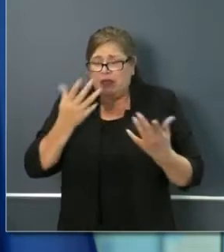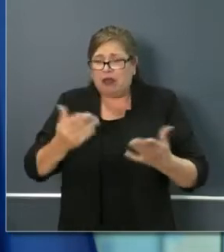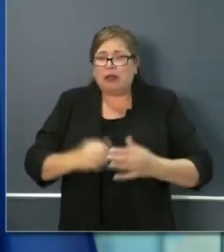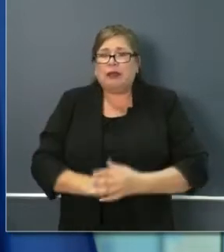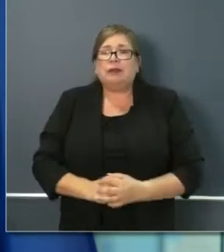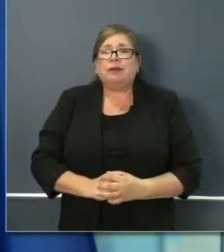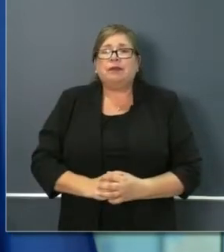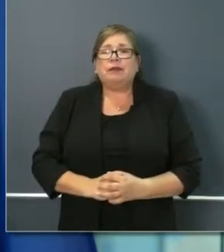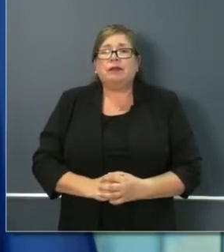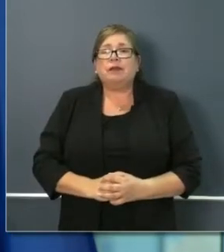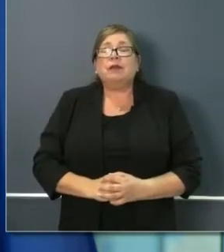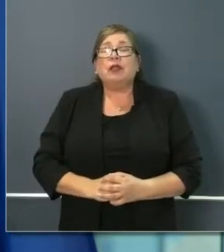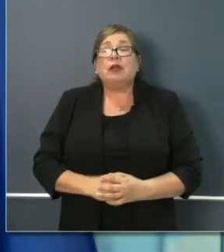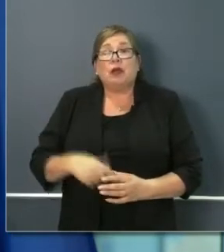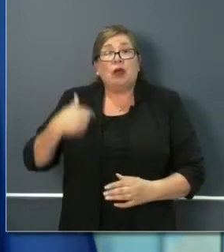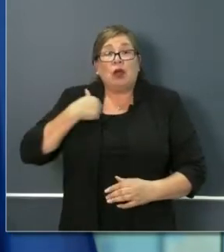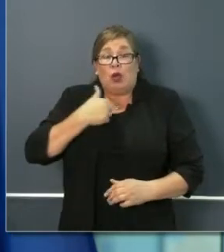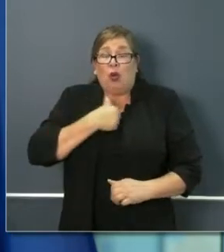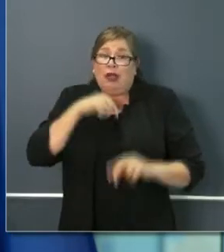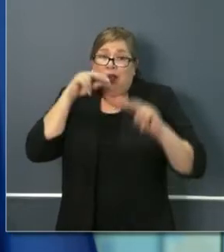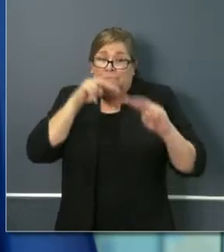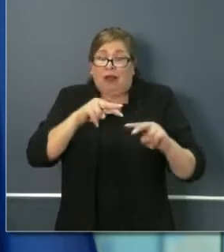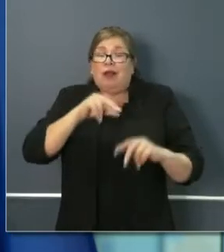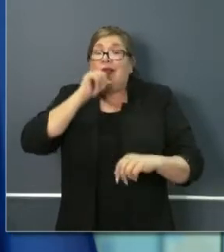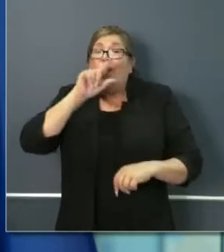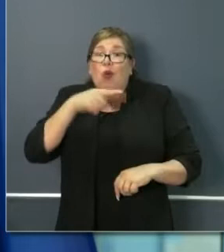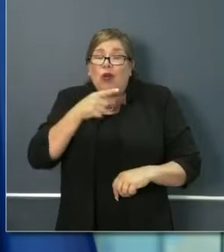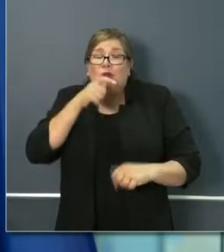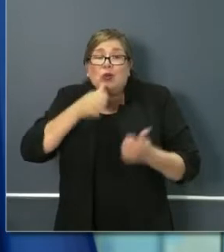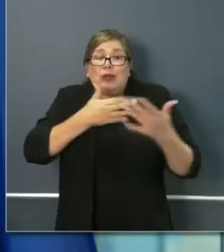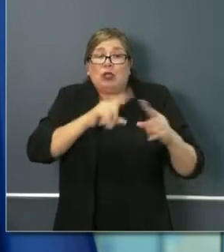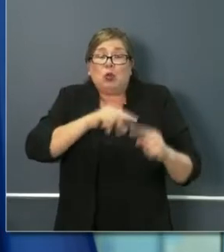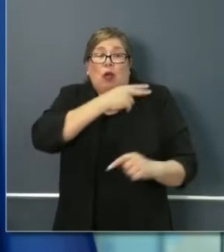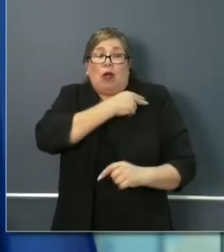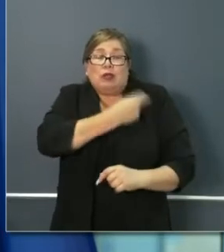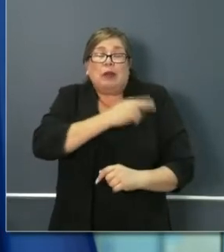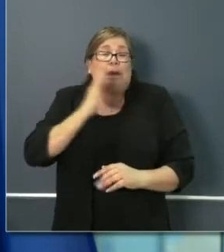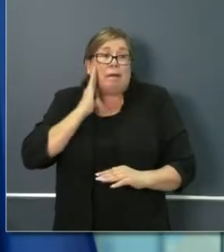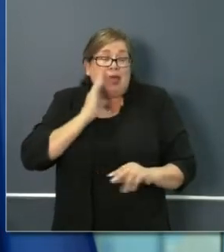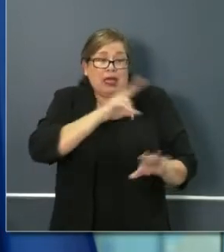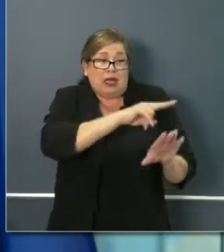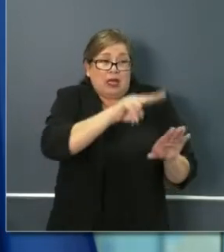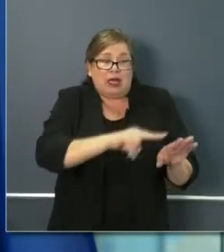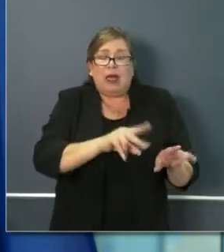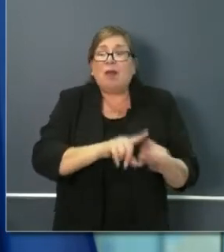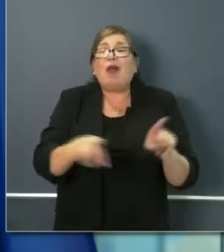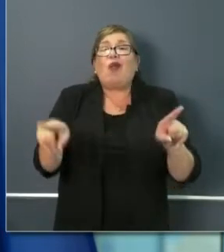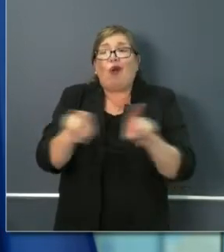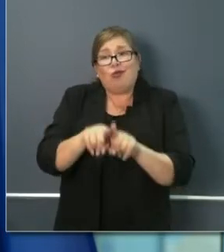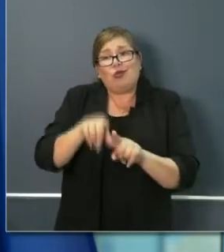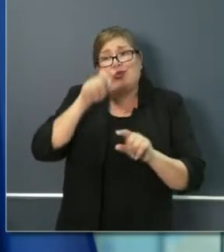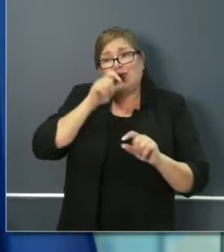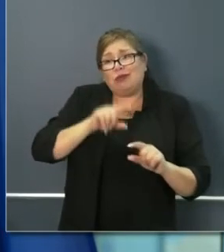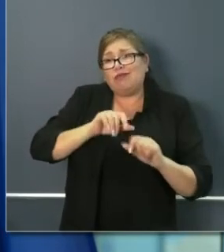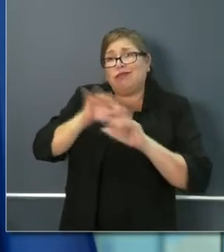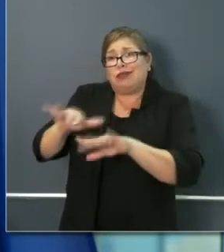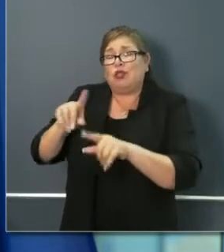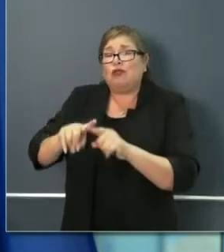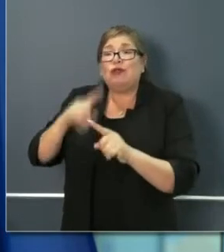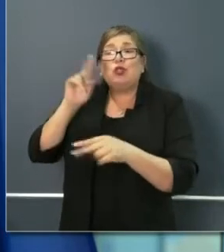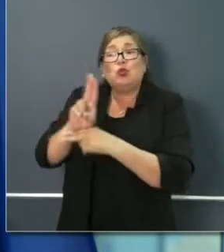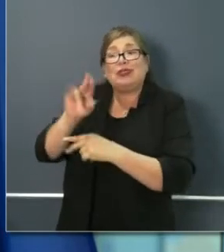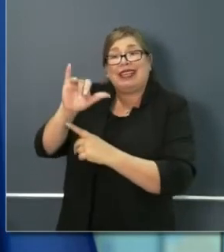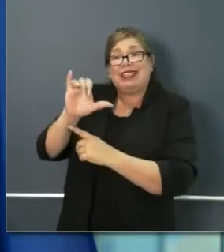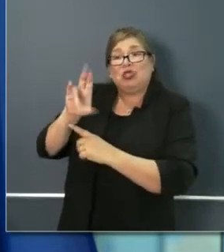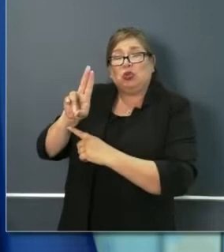not just hospitalizations that have tripled in ICU, doubled in our hospitals for COVID positive patients. That